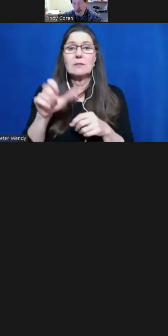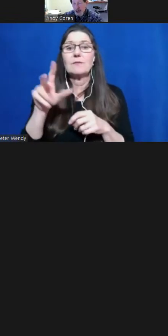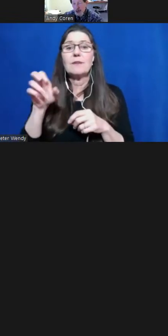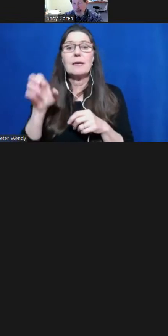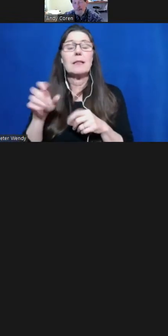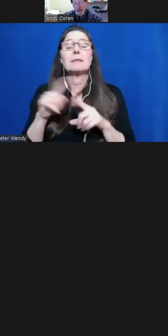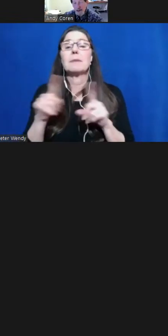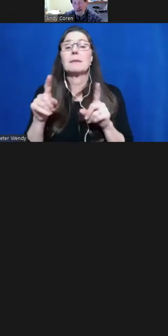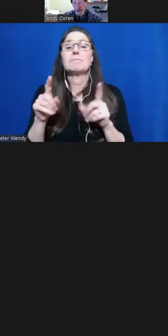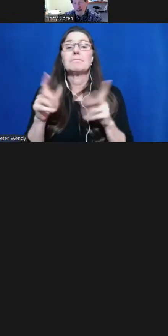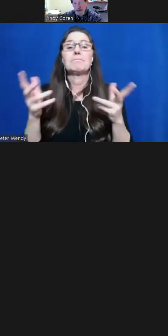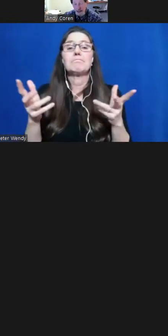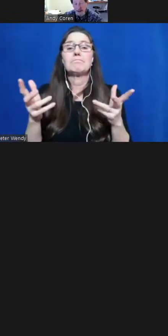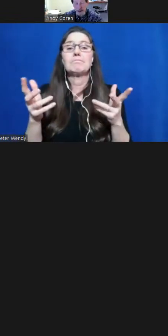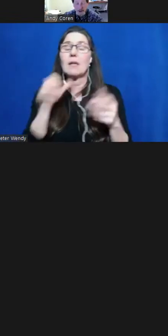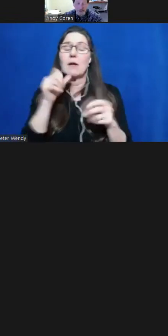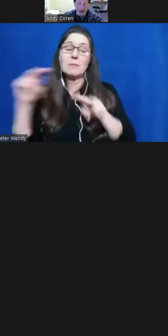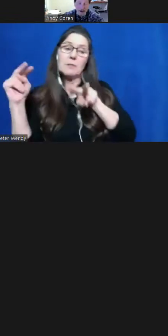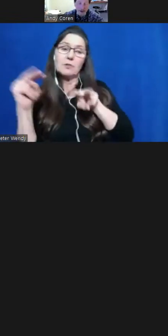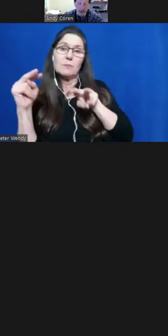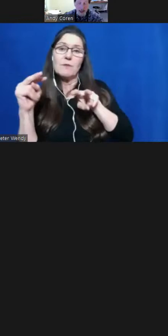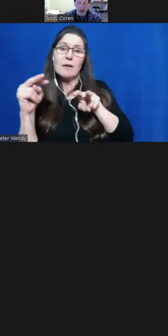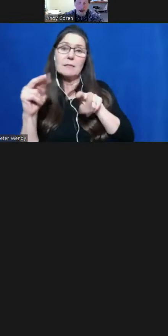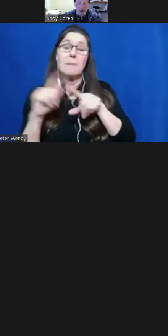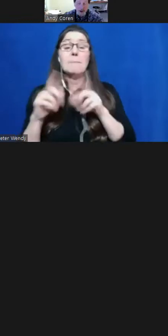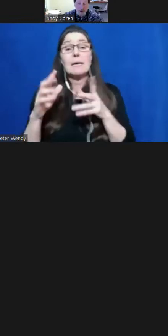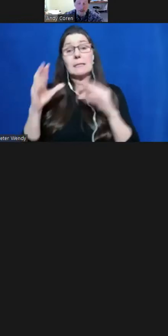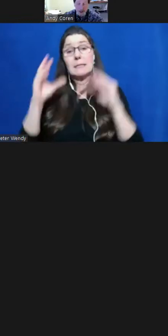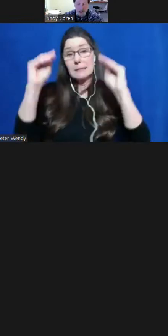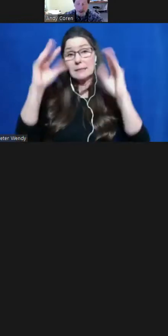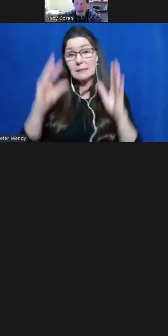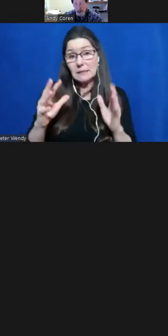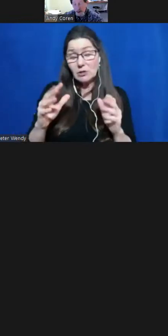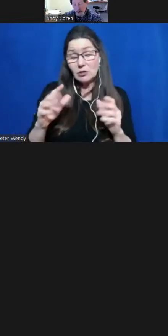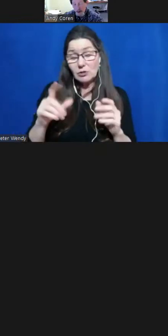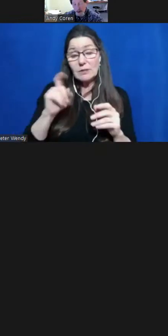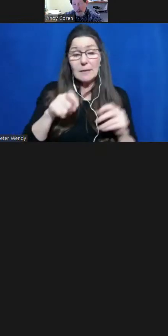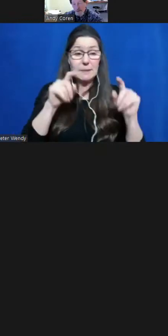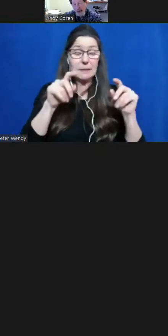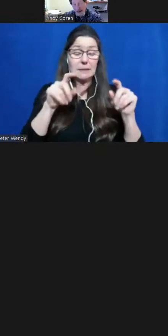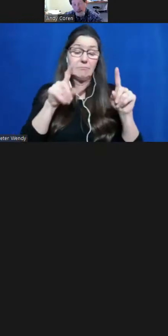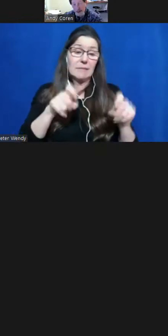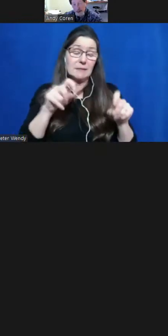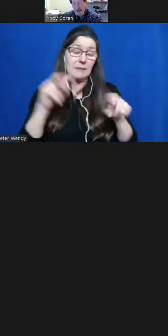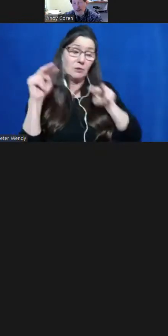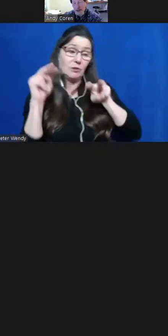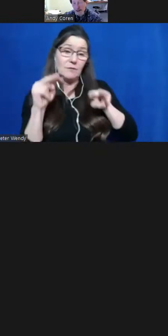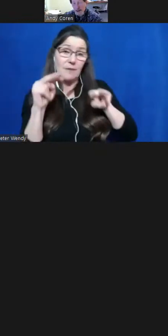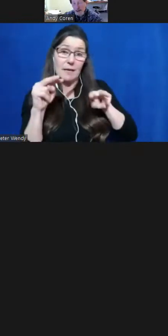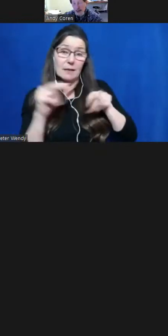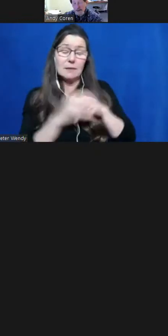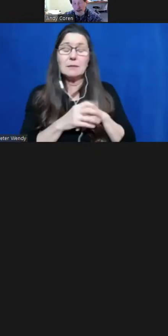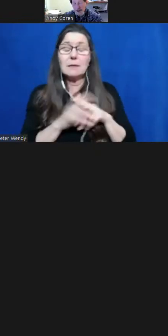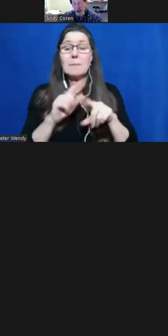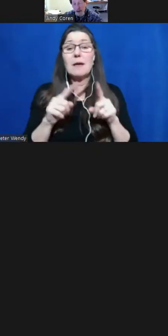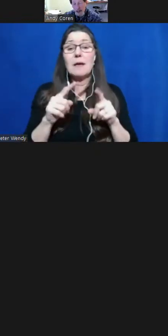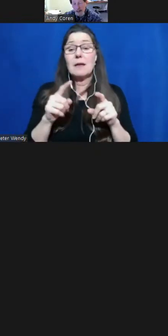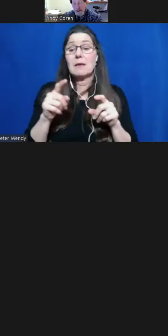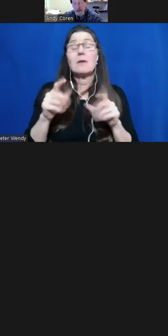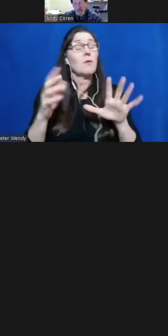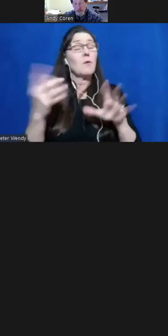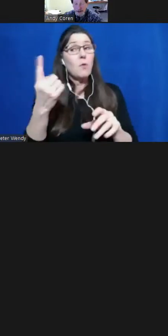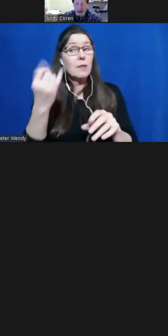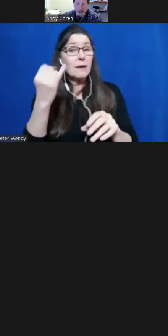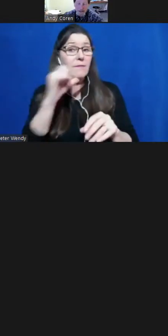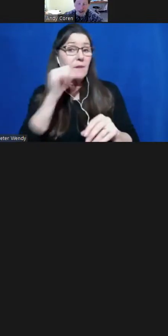teachers have been testing in a surveillance way those who have been non-vaccinated, and these all